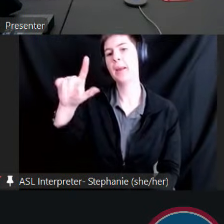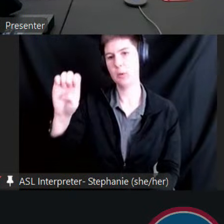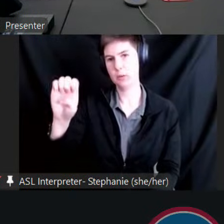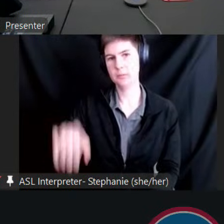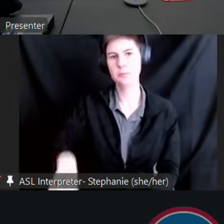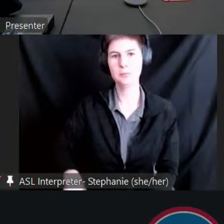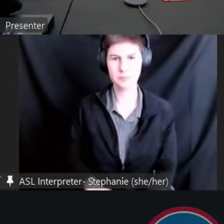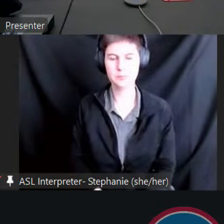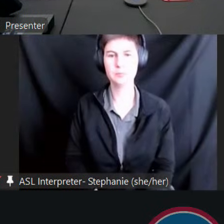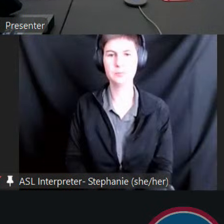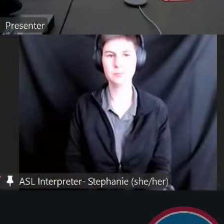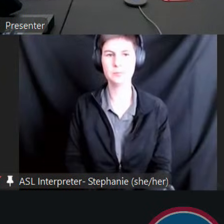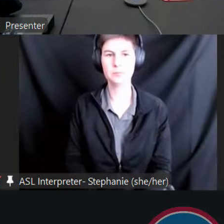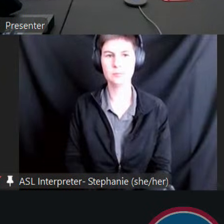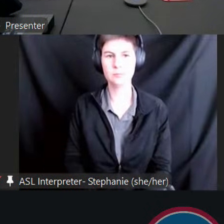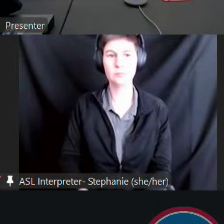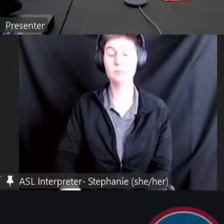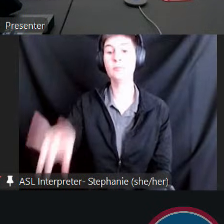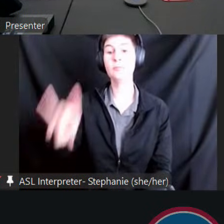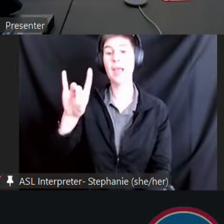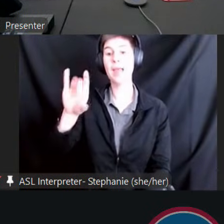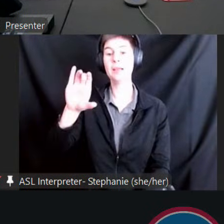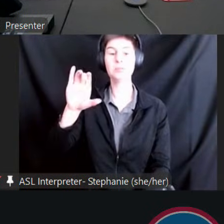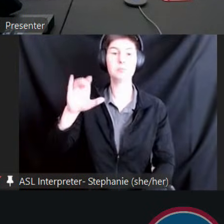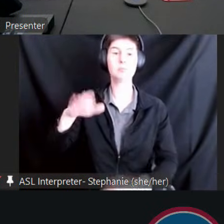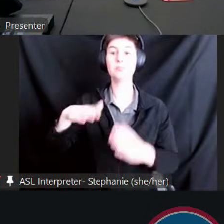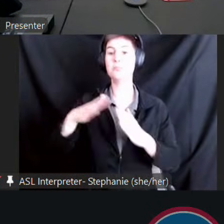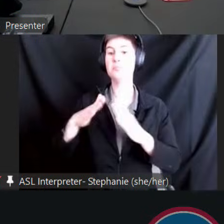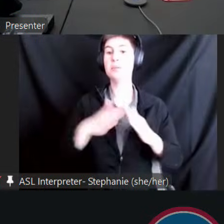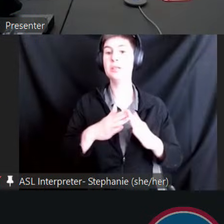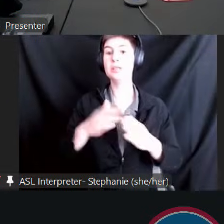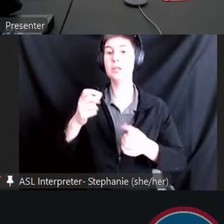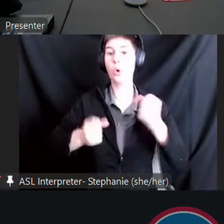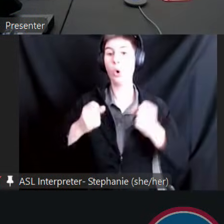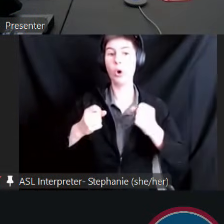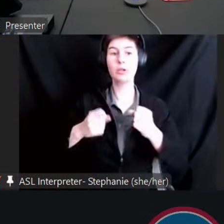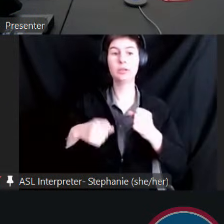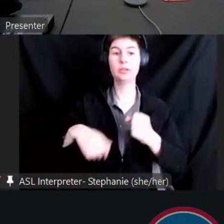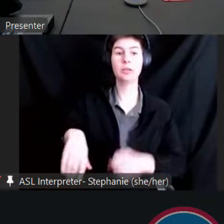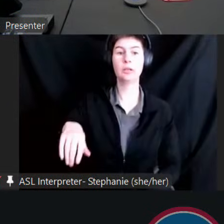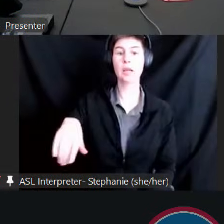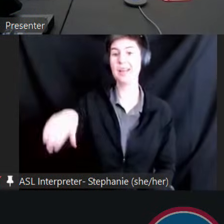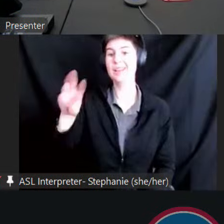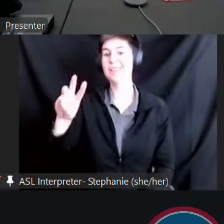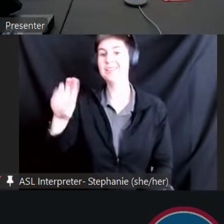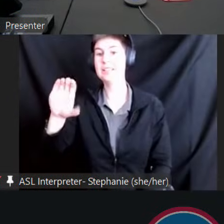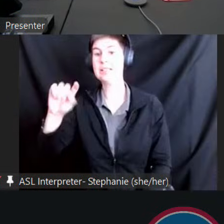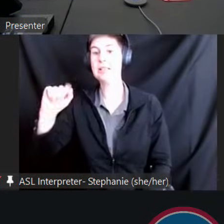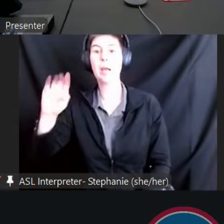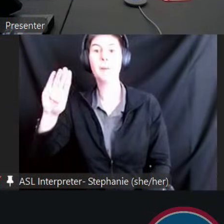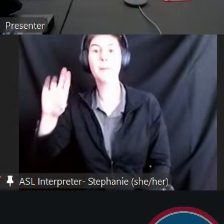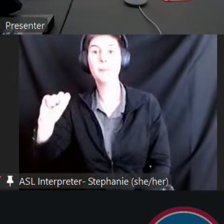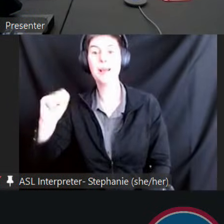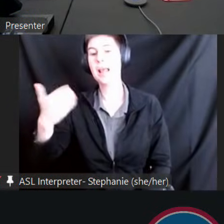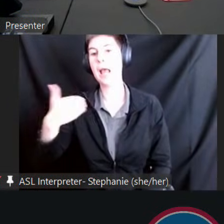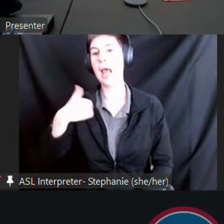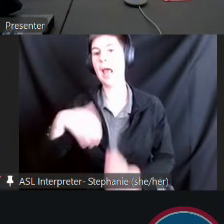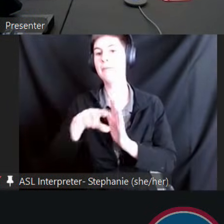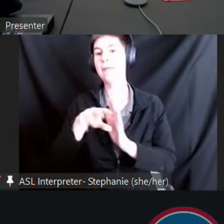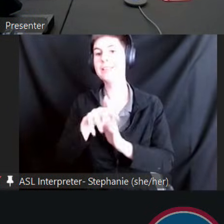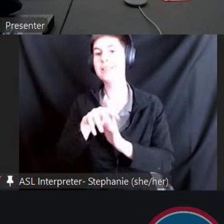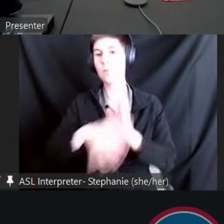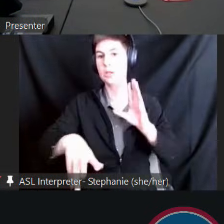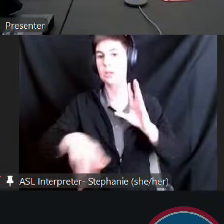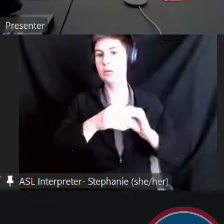There are 8 city vehicles and 6 CTA buses that have cameras mounted on them. This was just rolled out in the past few months to go